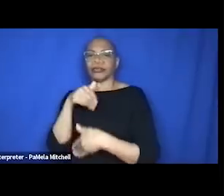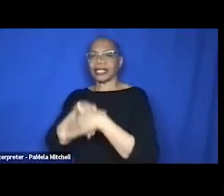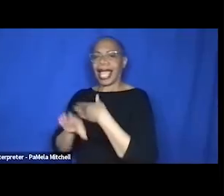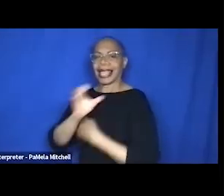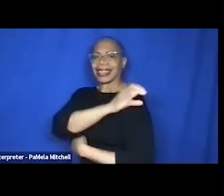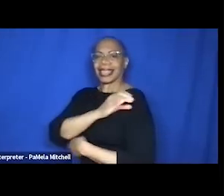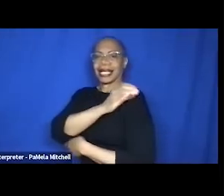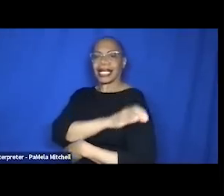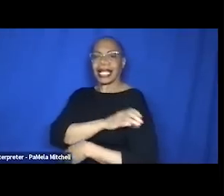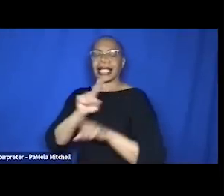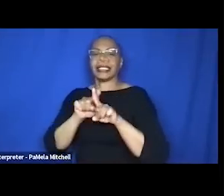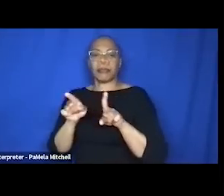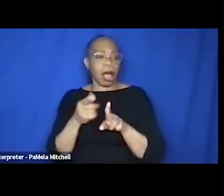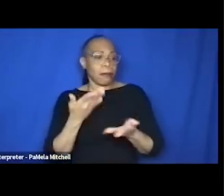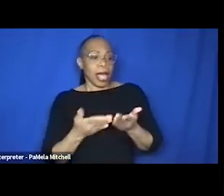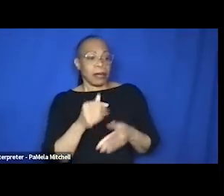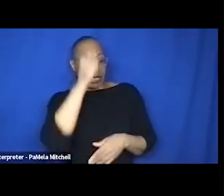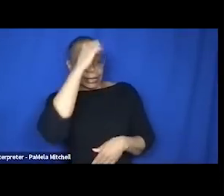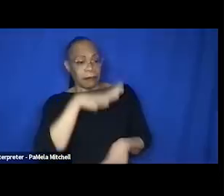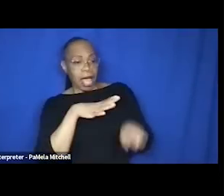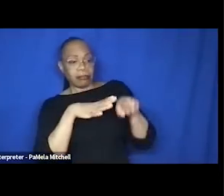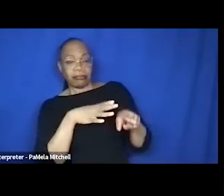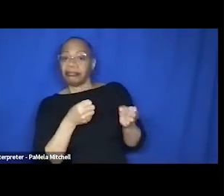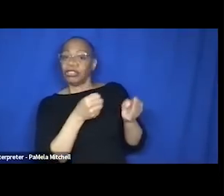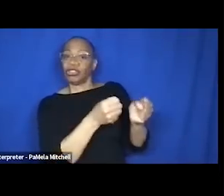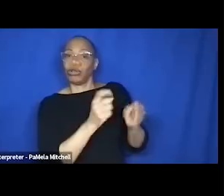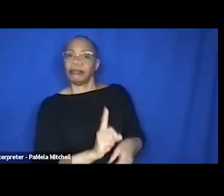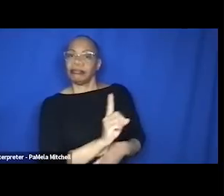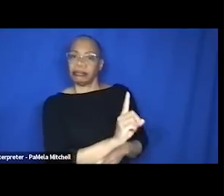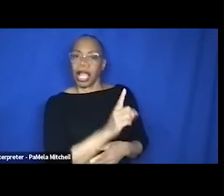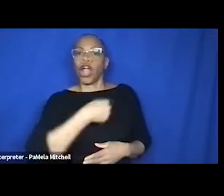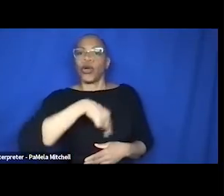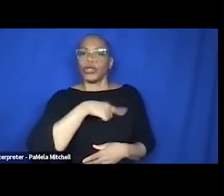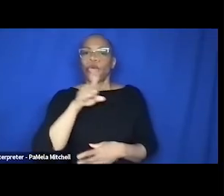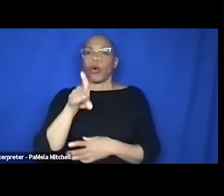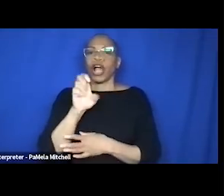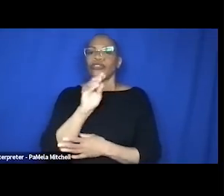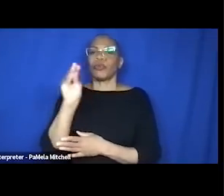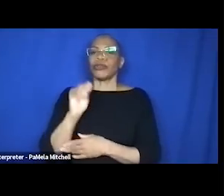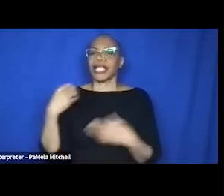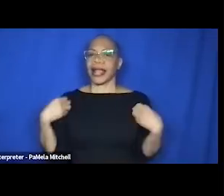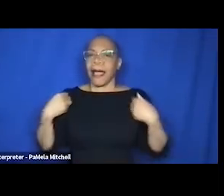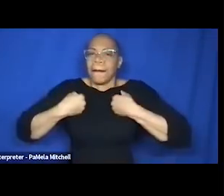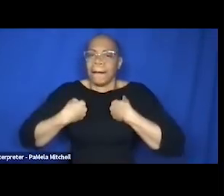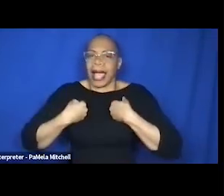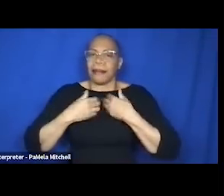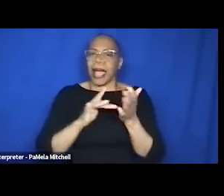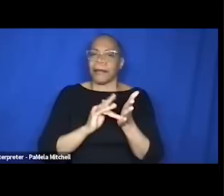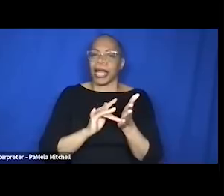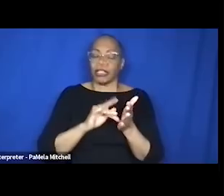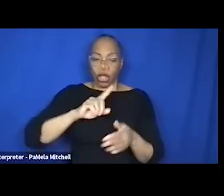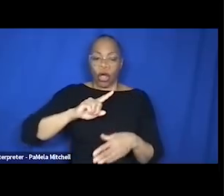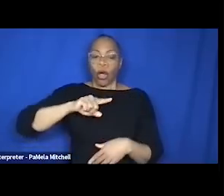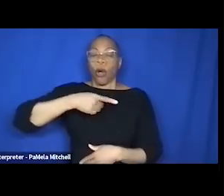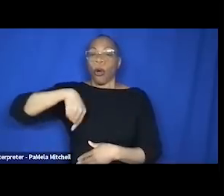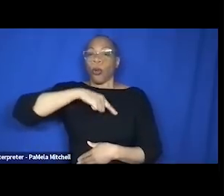real medicine right there on the street. So, of course, again, we do 100% backpack medicine. So we go to the patients because we know